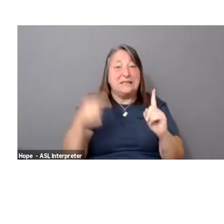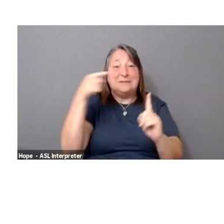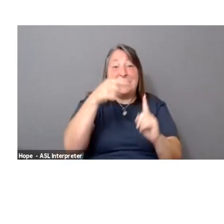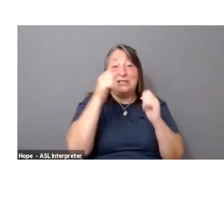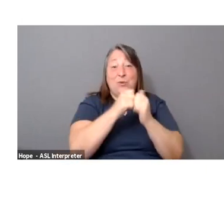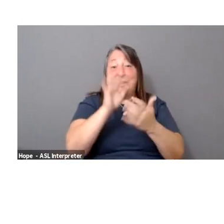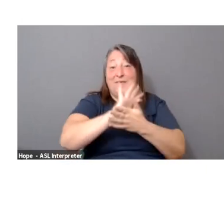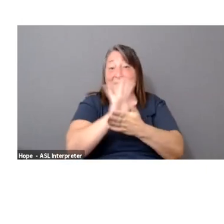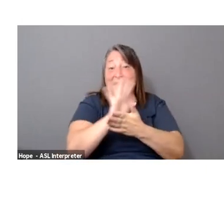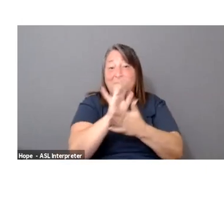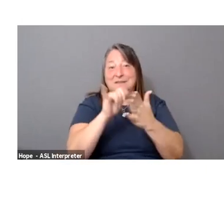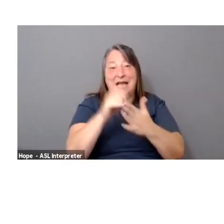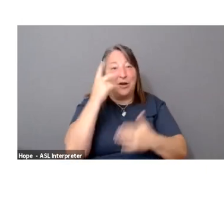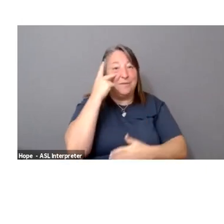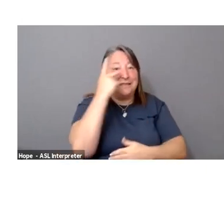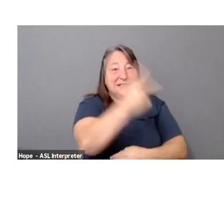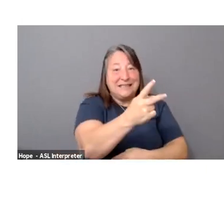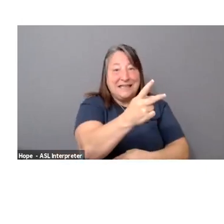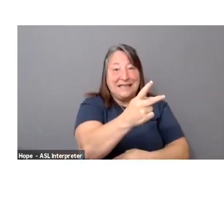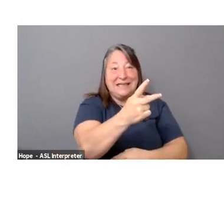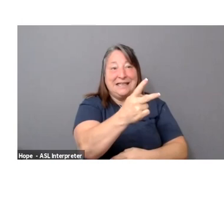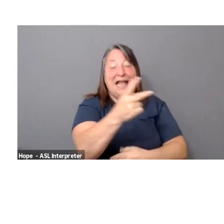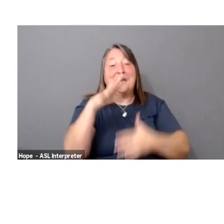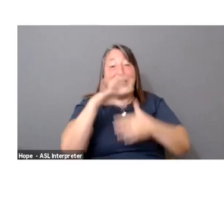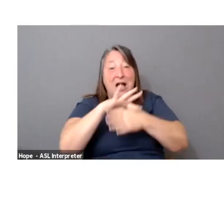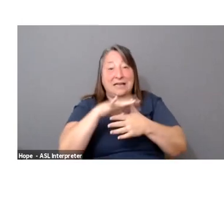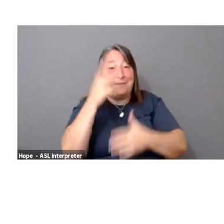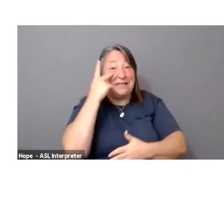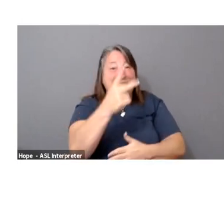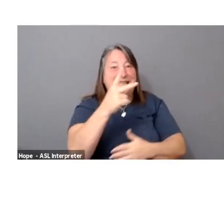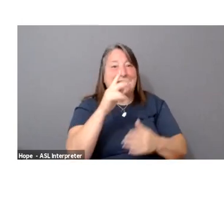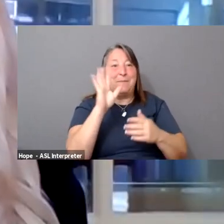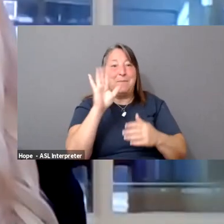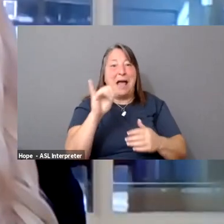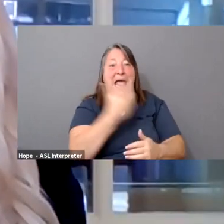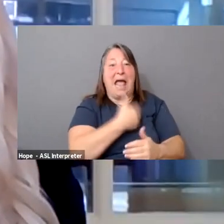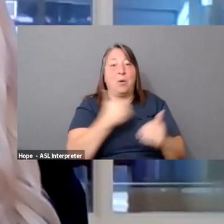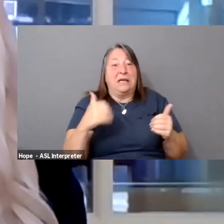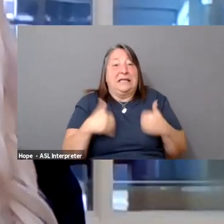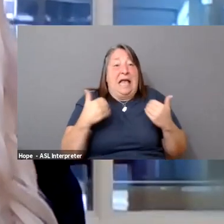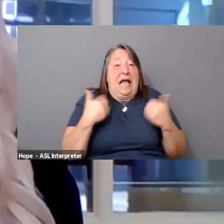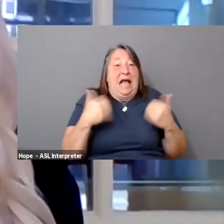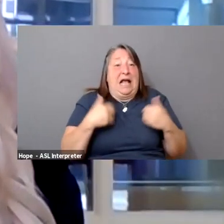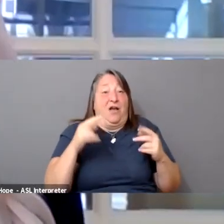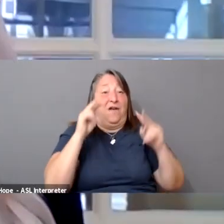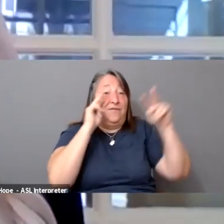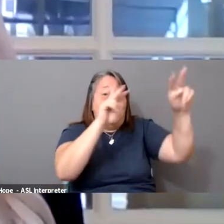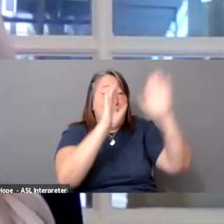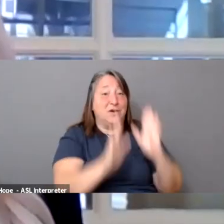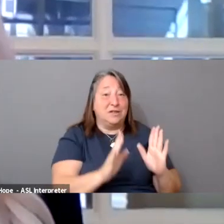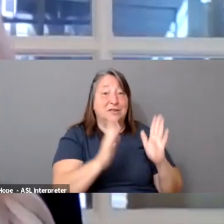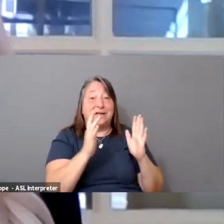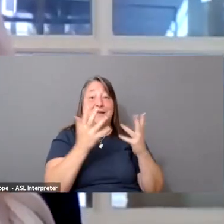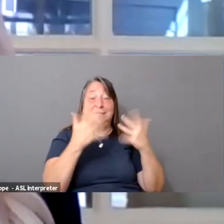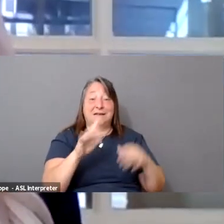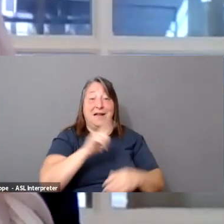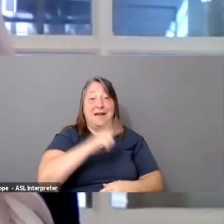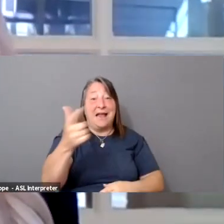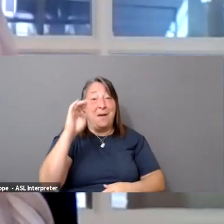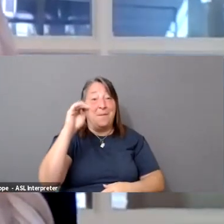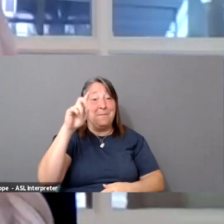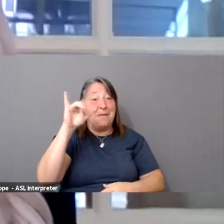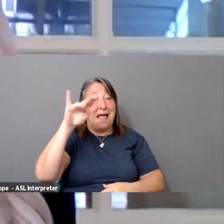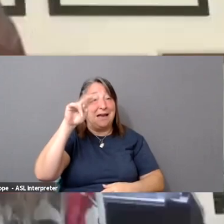films that are being seen and content that is being seen by young viewers. And with that, I will pass the baton back to Madeline